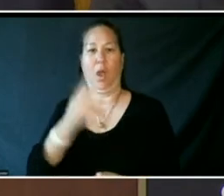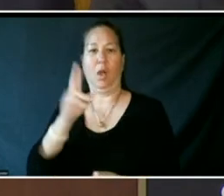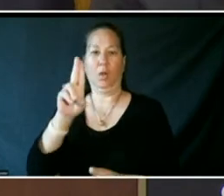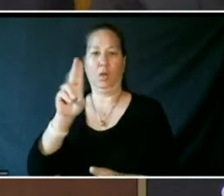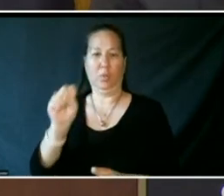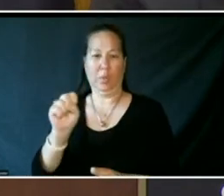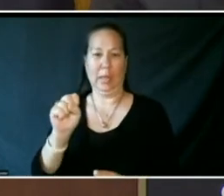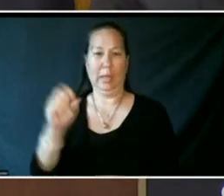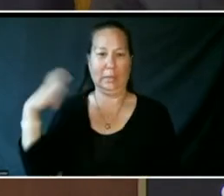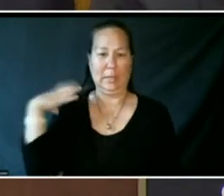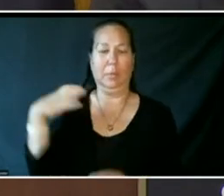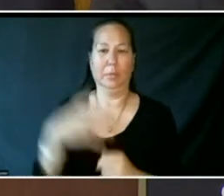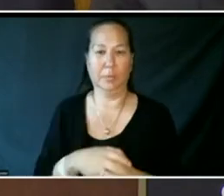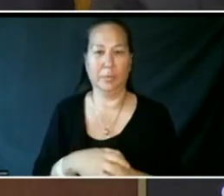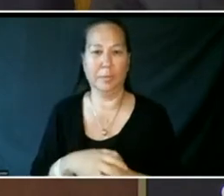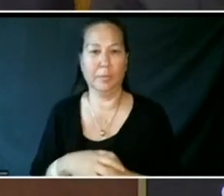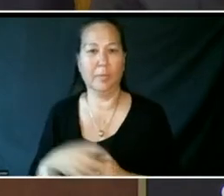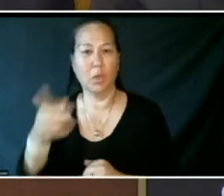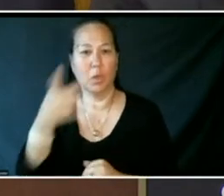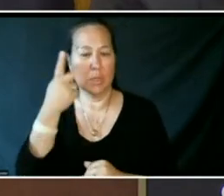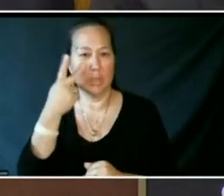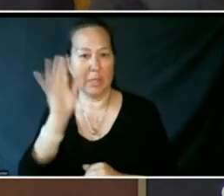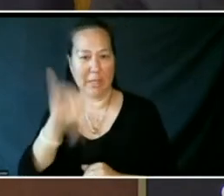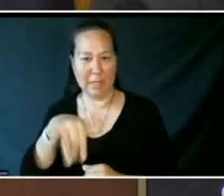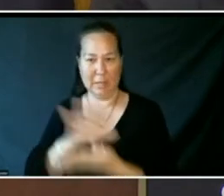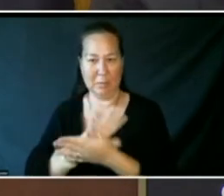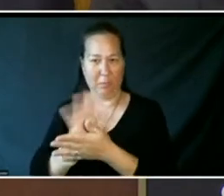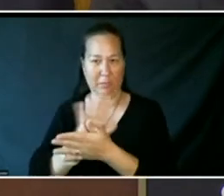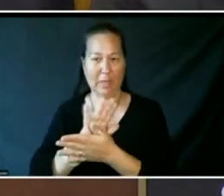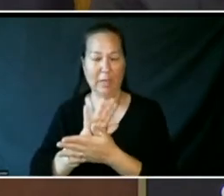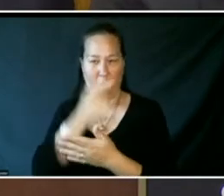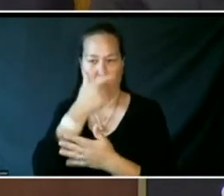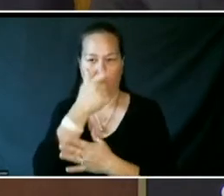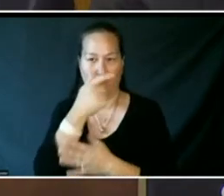of Representatives building, as you can see in this footage.